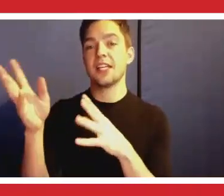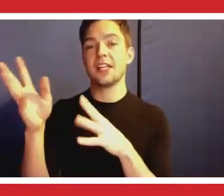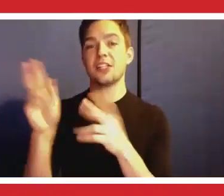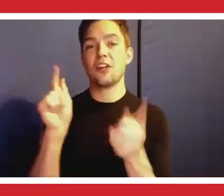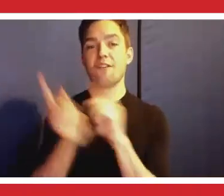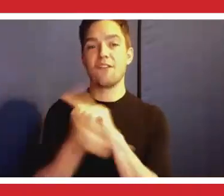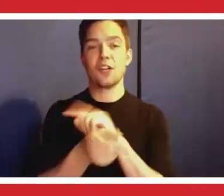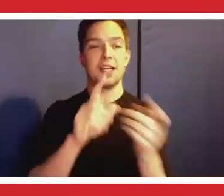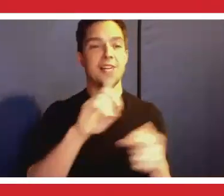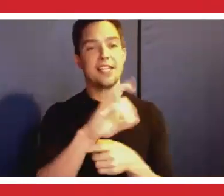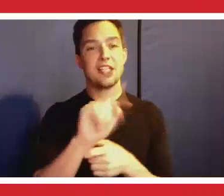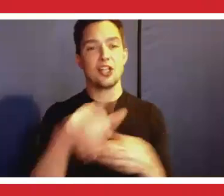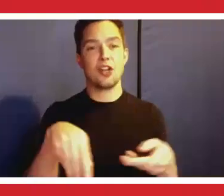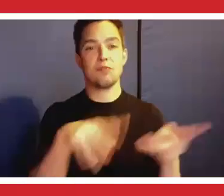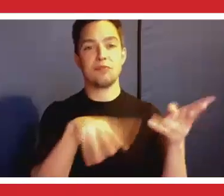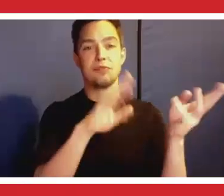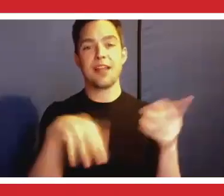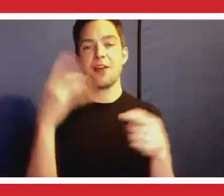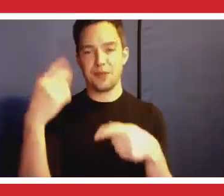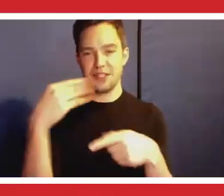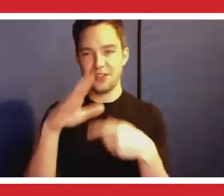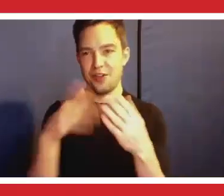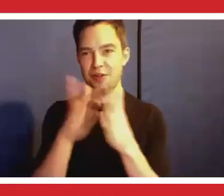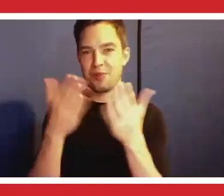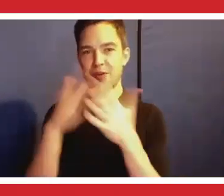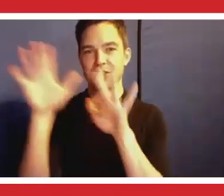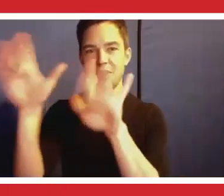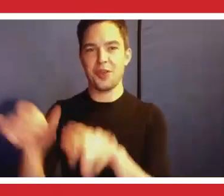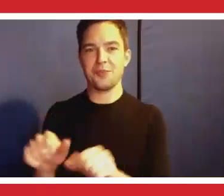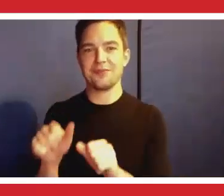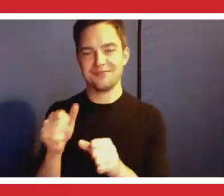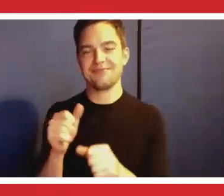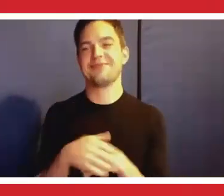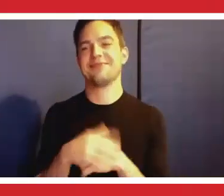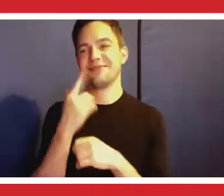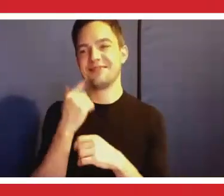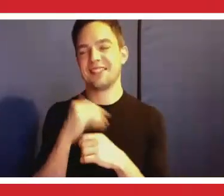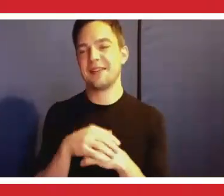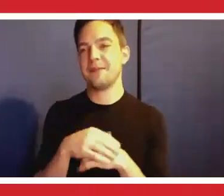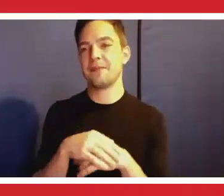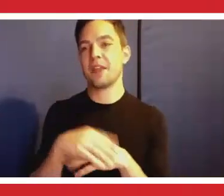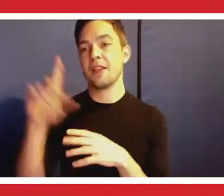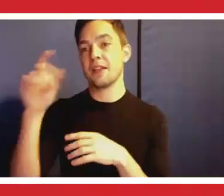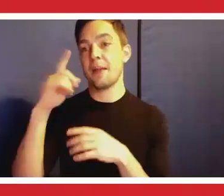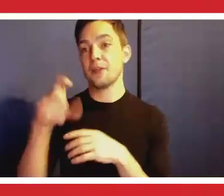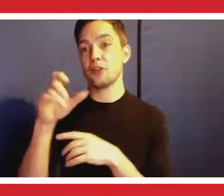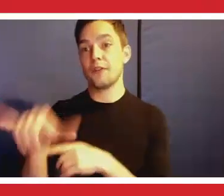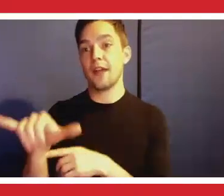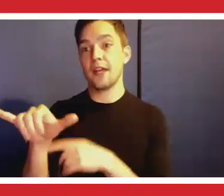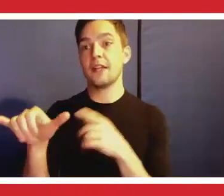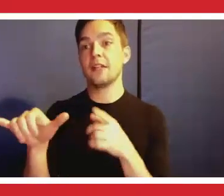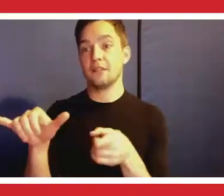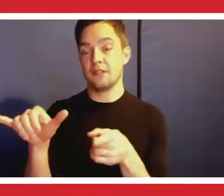shelter is empty. Anyway, going on the e-government survey, as you said, yes,